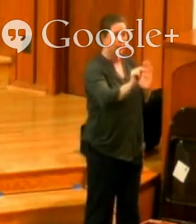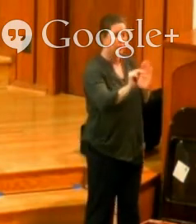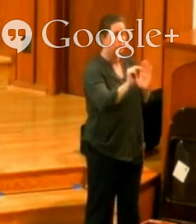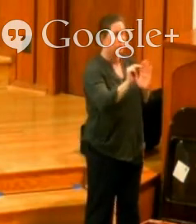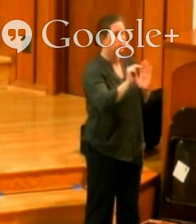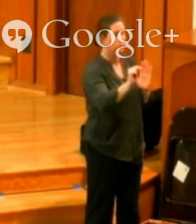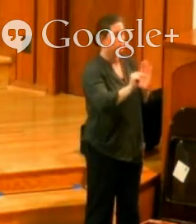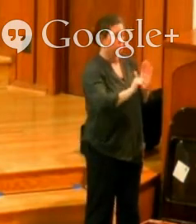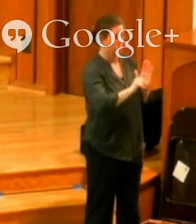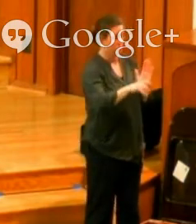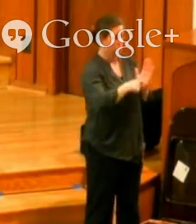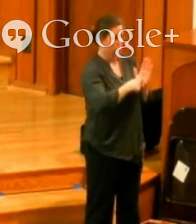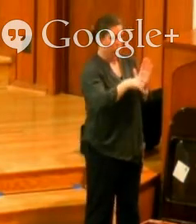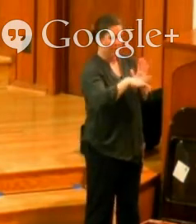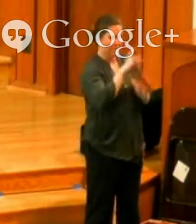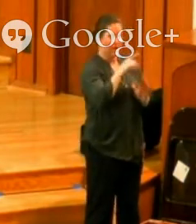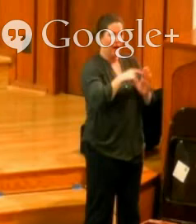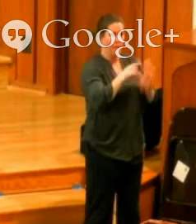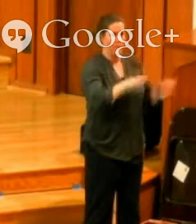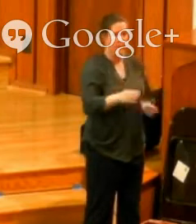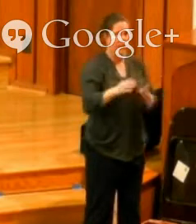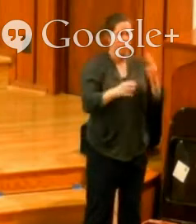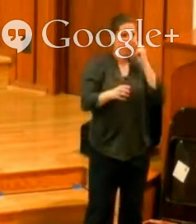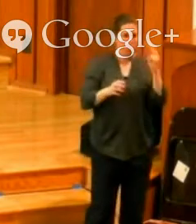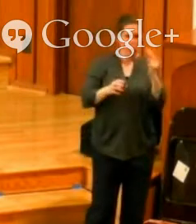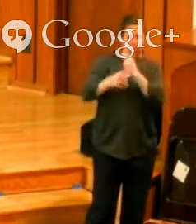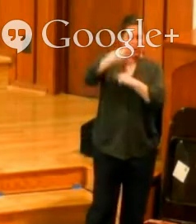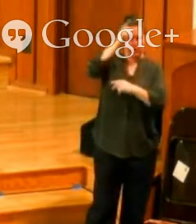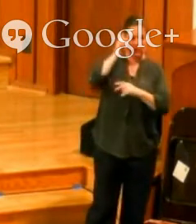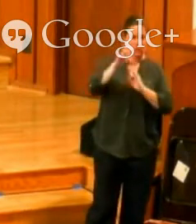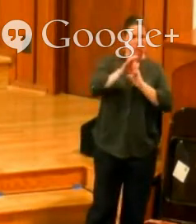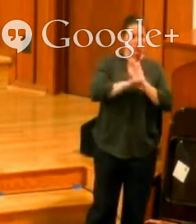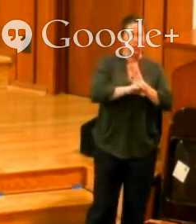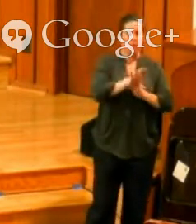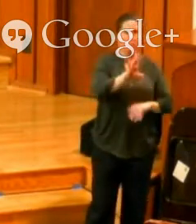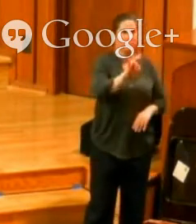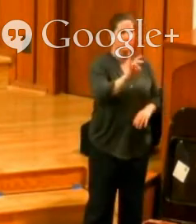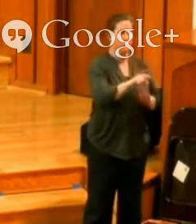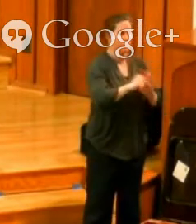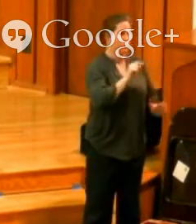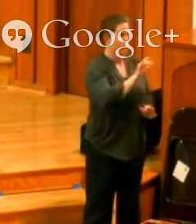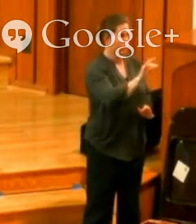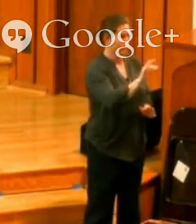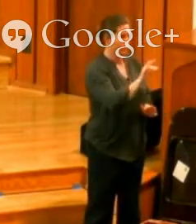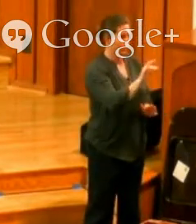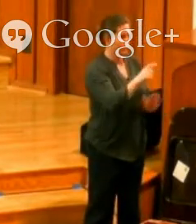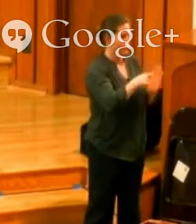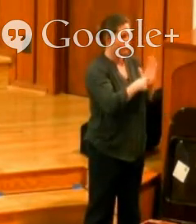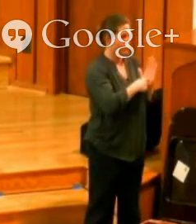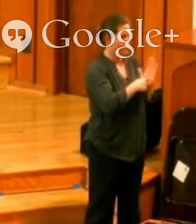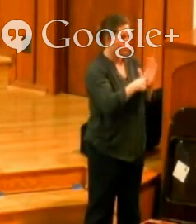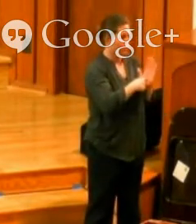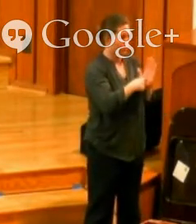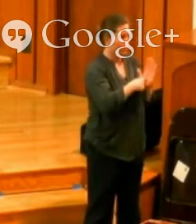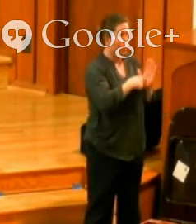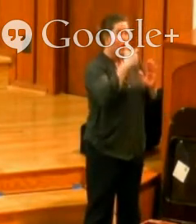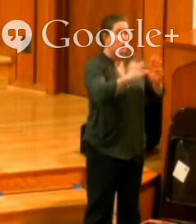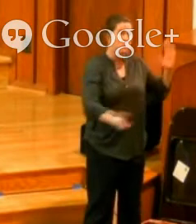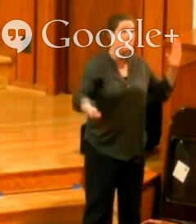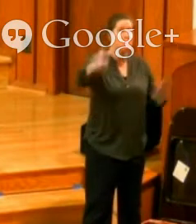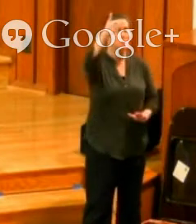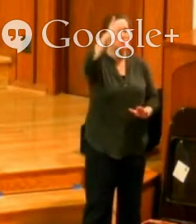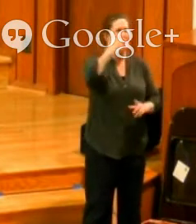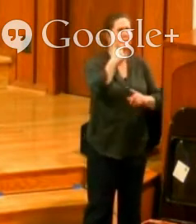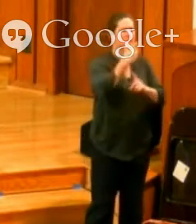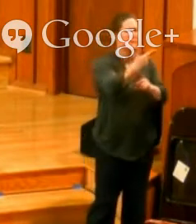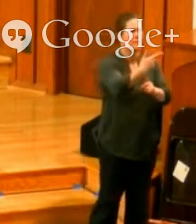is exposed. Look what it says with me in Daniel chapter 7, verse 25. It says, "He shall speak words against the Most High." Now, who is this he in